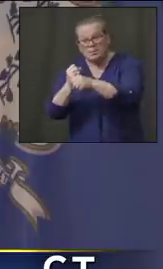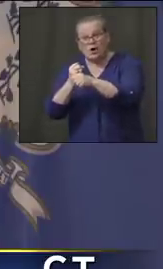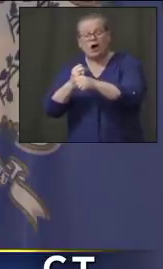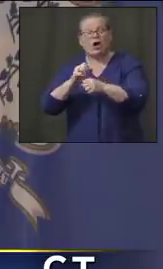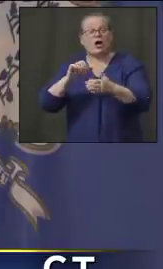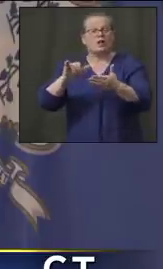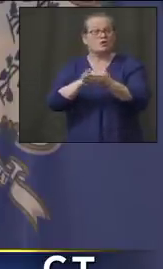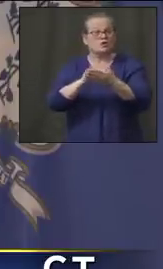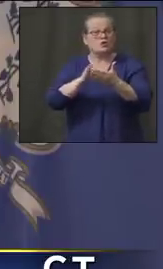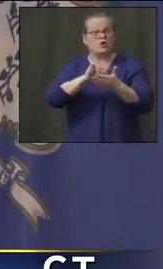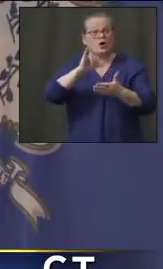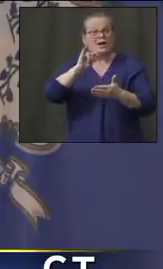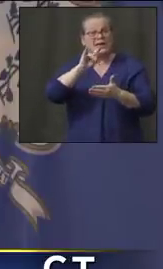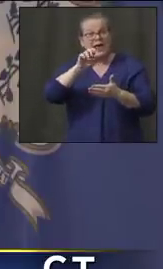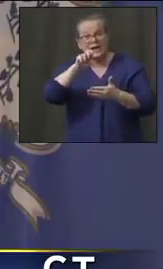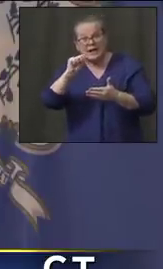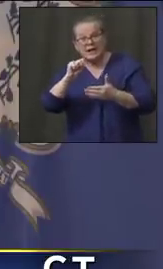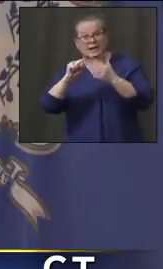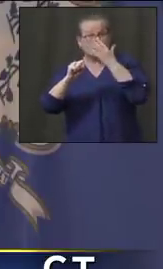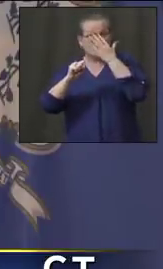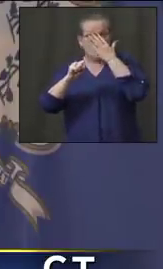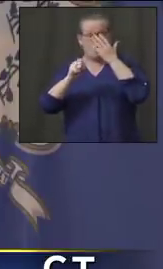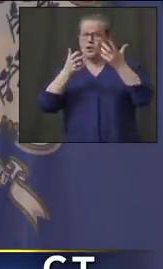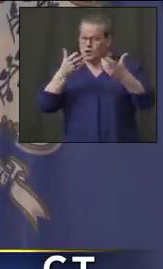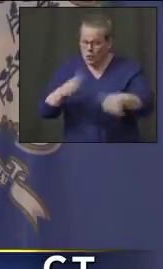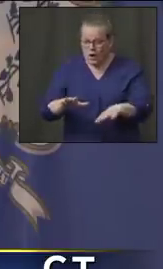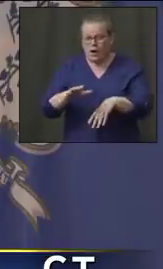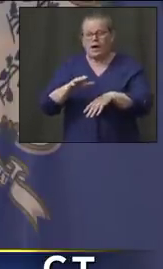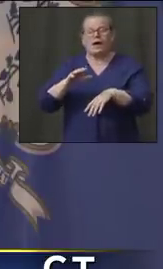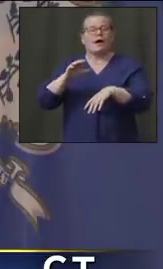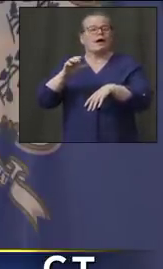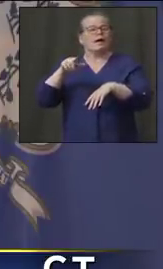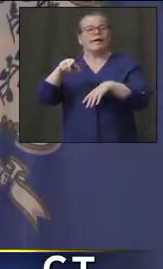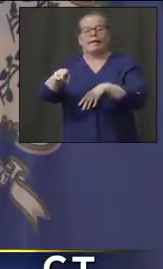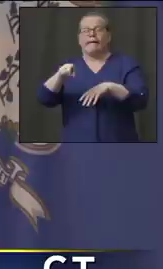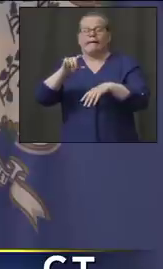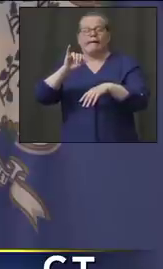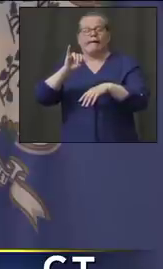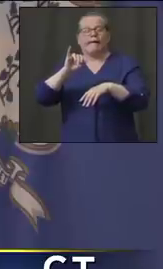than Indra. You may think she's more of a cricket girl, loves the Yankees.